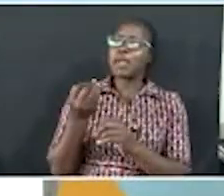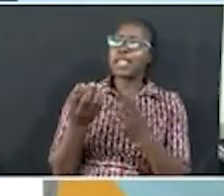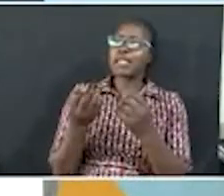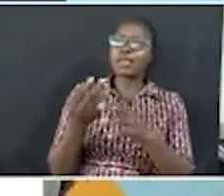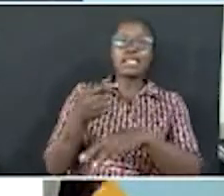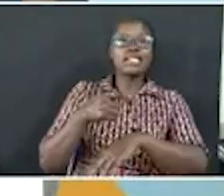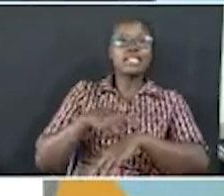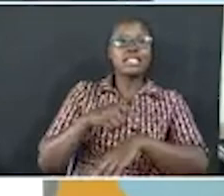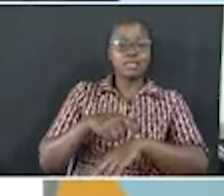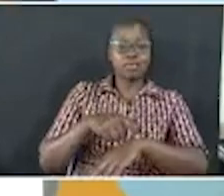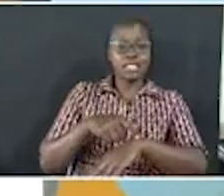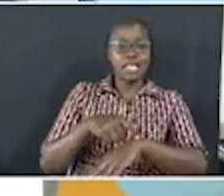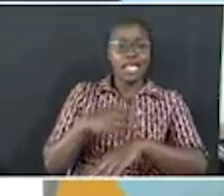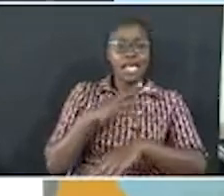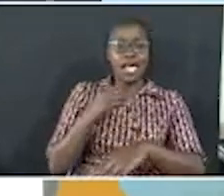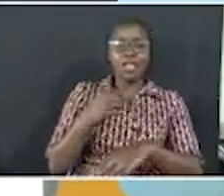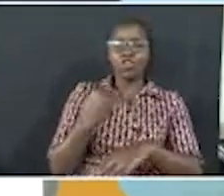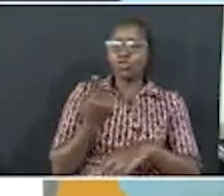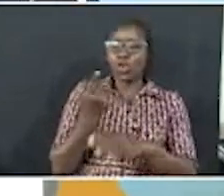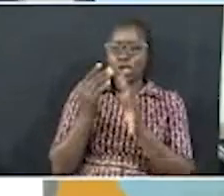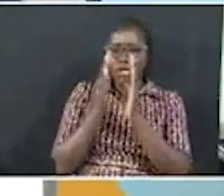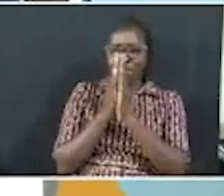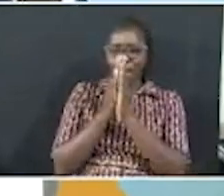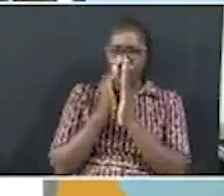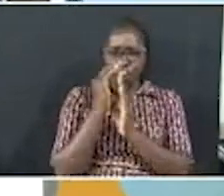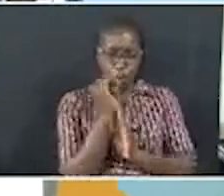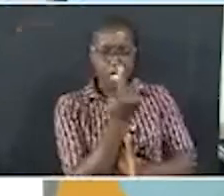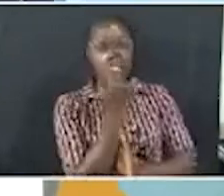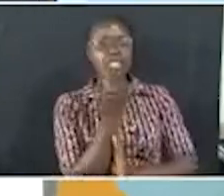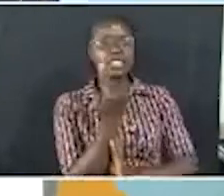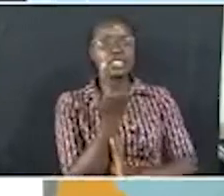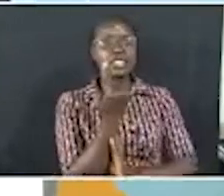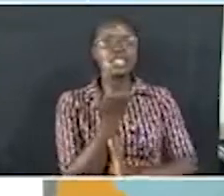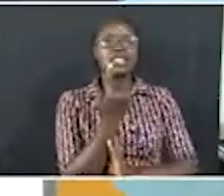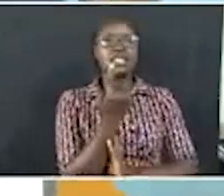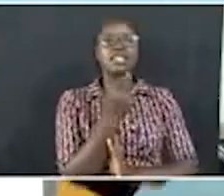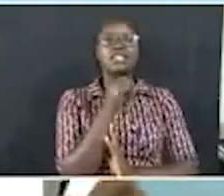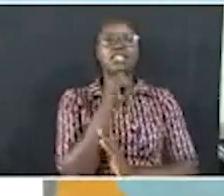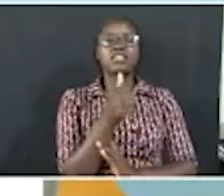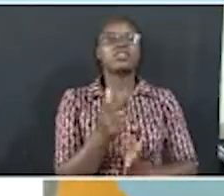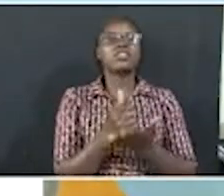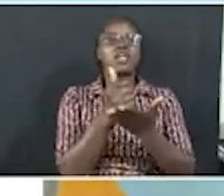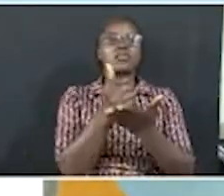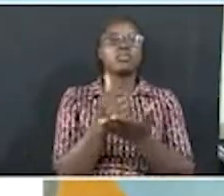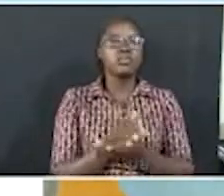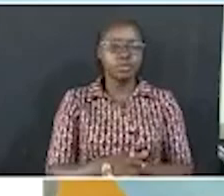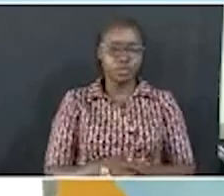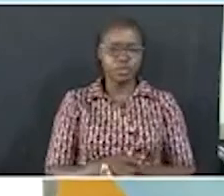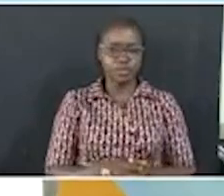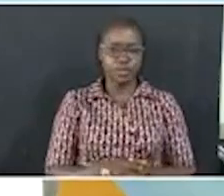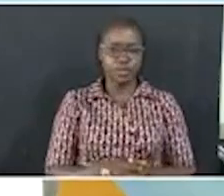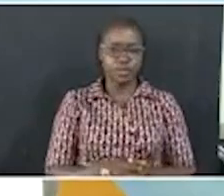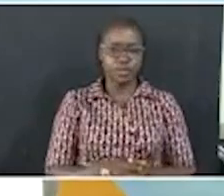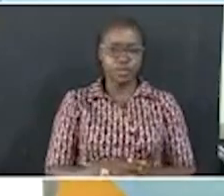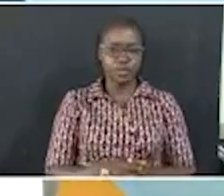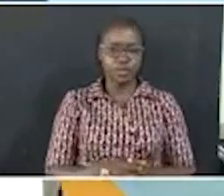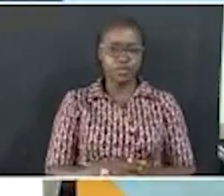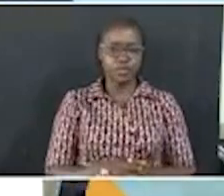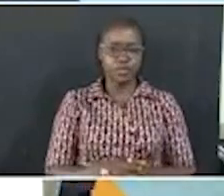times, and you only pray once, it will not do you any good.